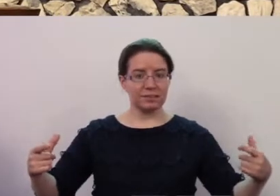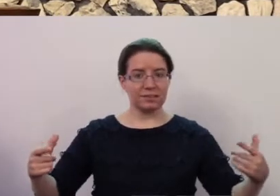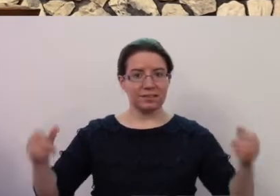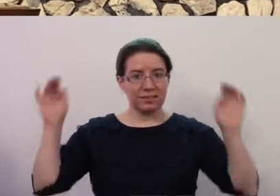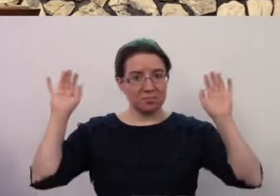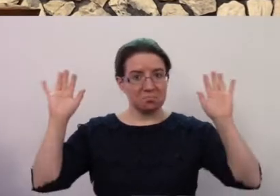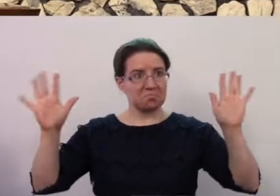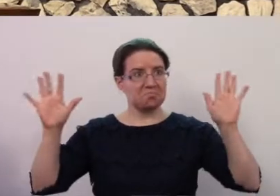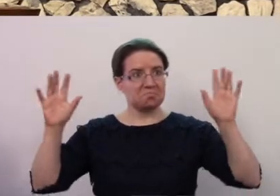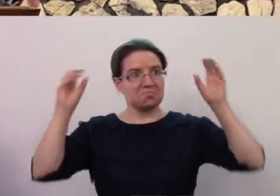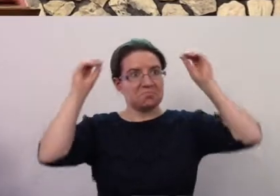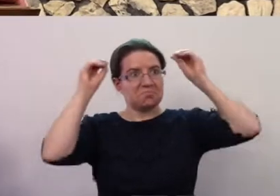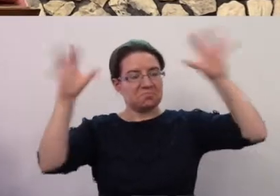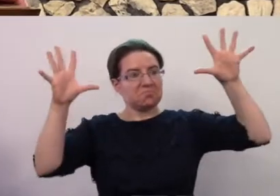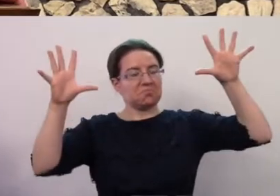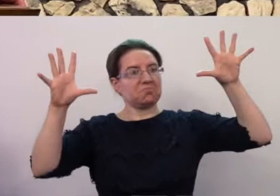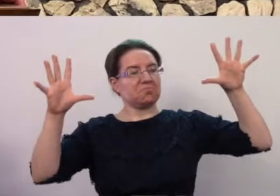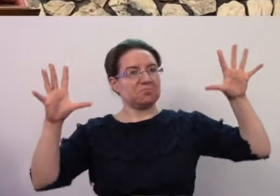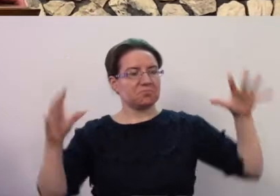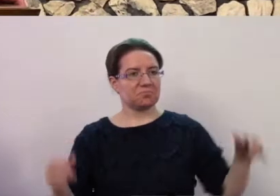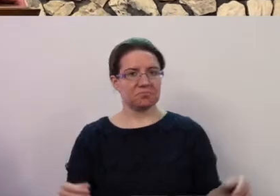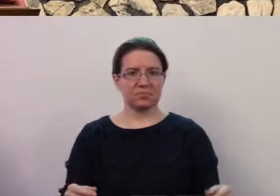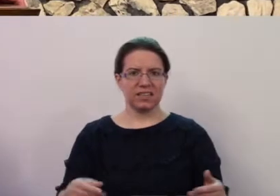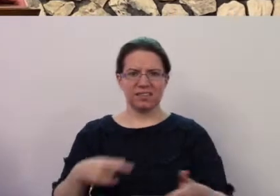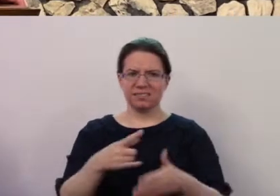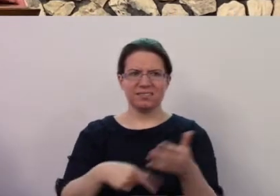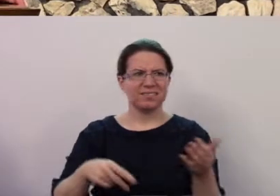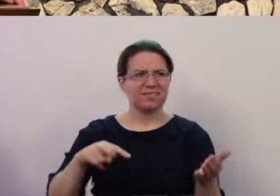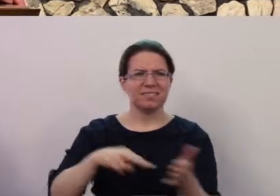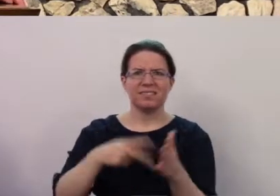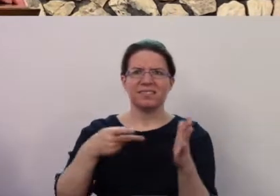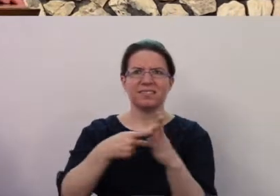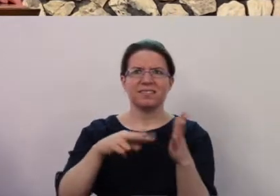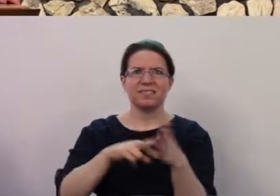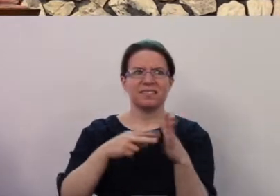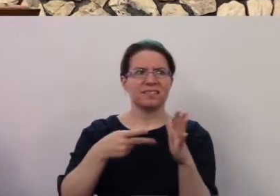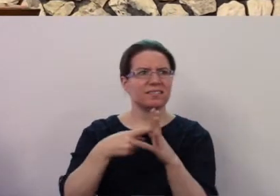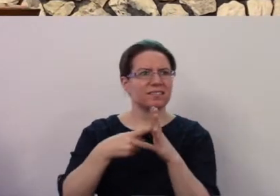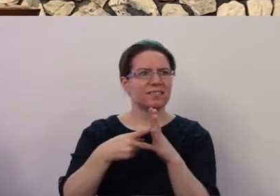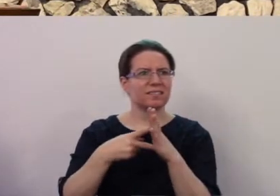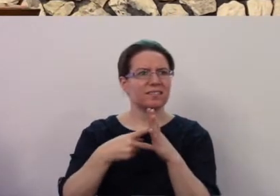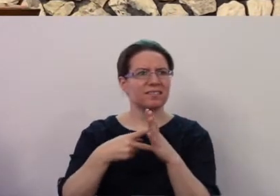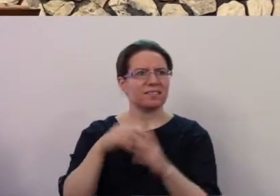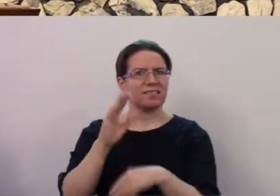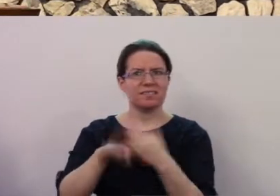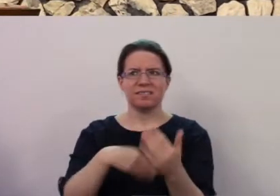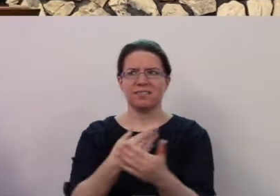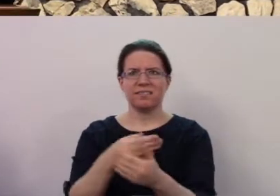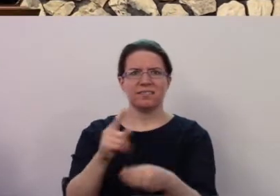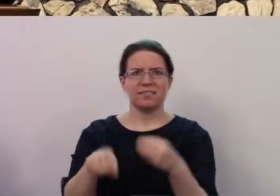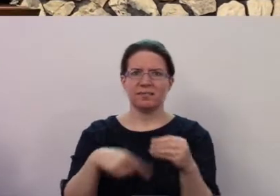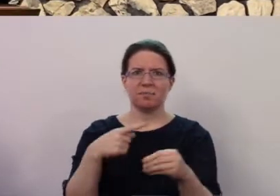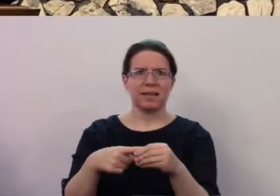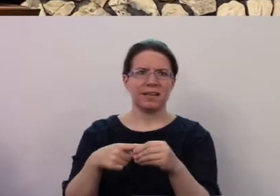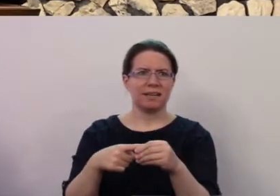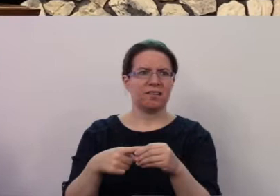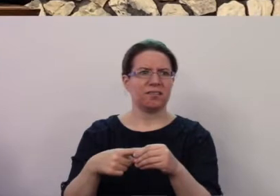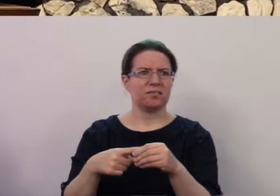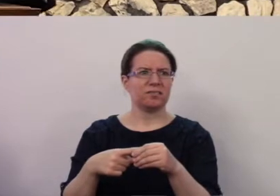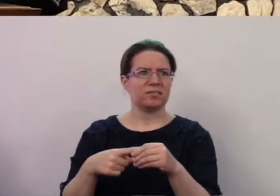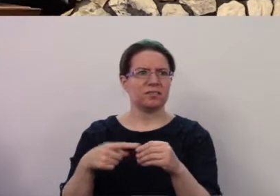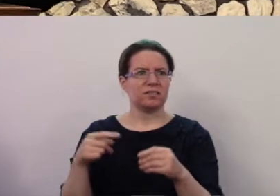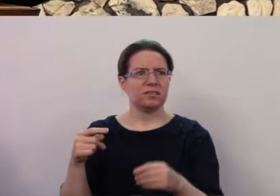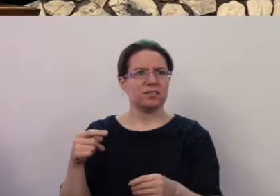the wonderful works of God. Yes. And they were all amazed, and they were in doubt, saying one to another, what meaneth this? What is this